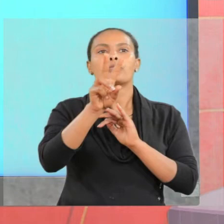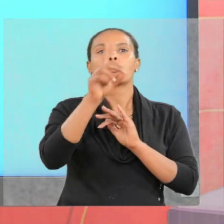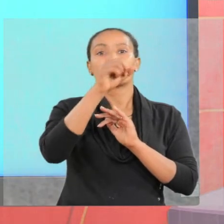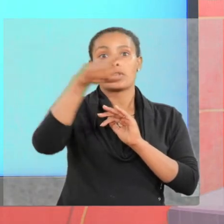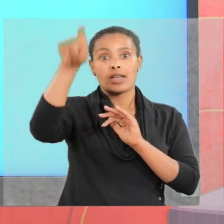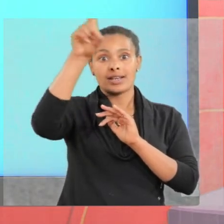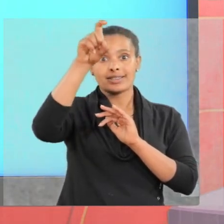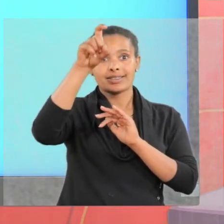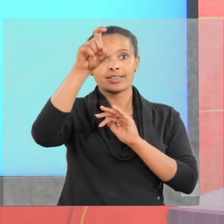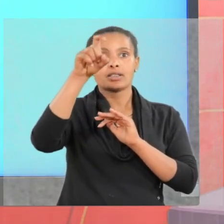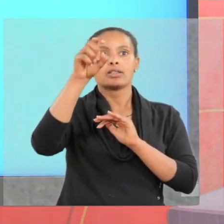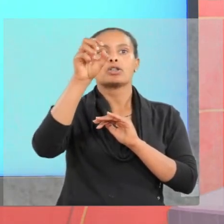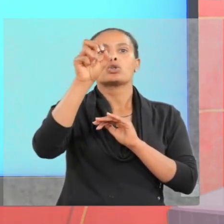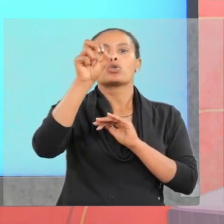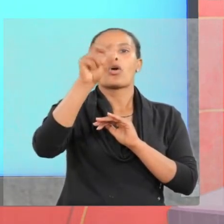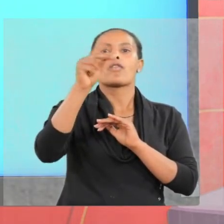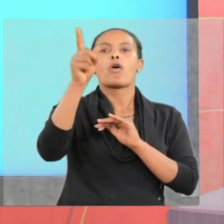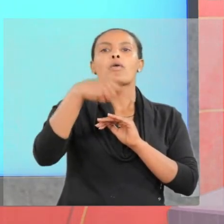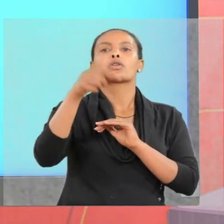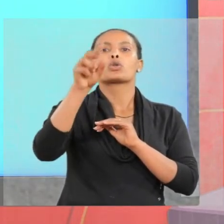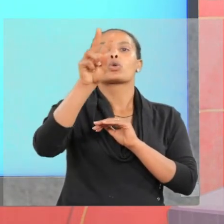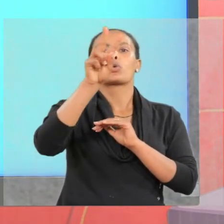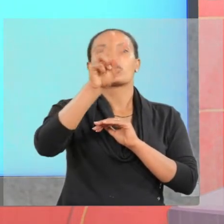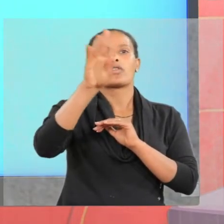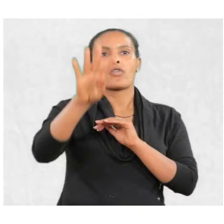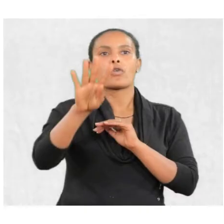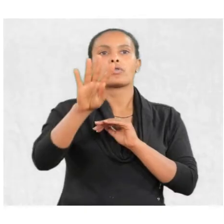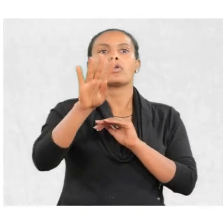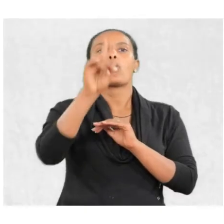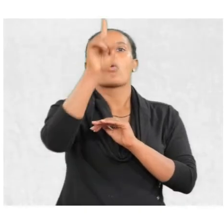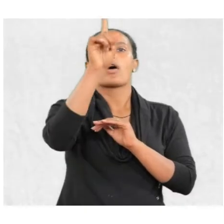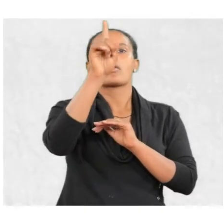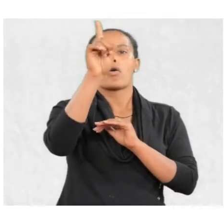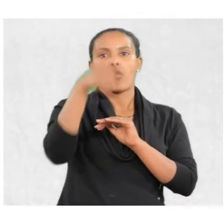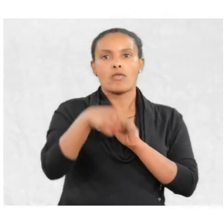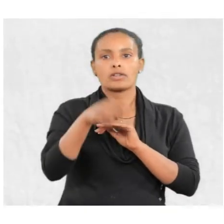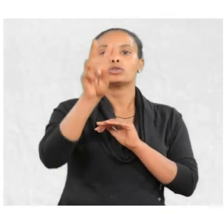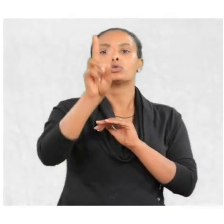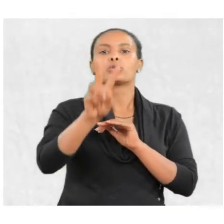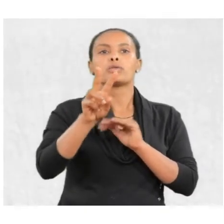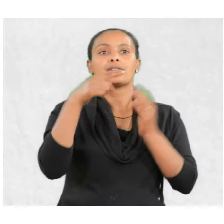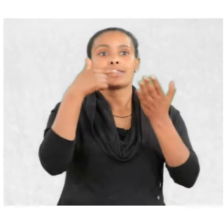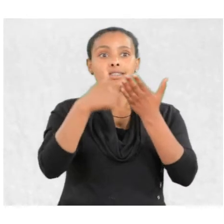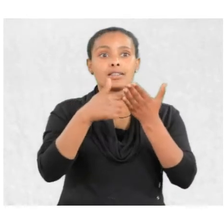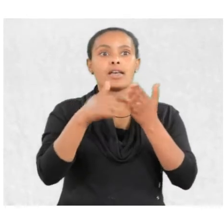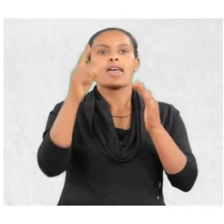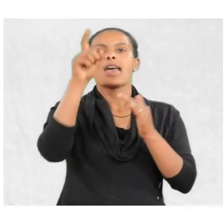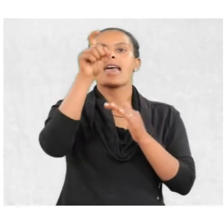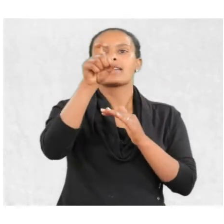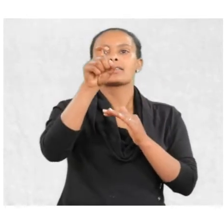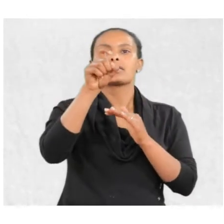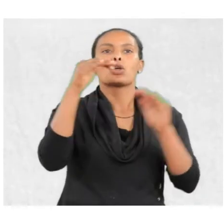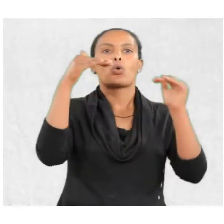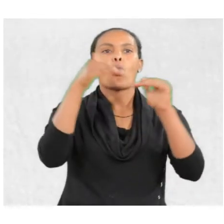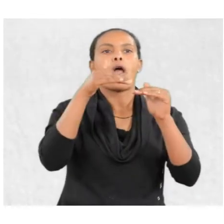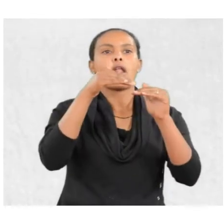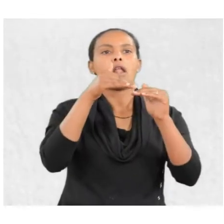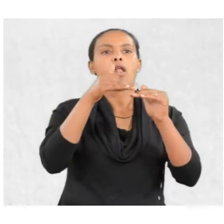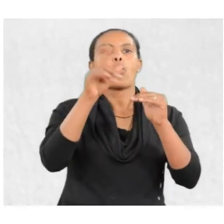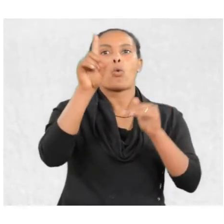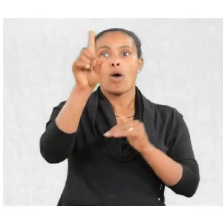equal 12 over 24 is also 1 over 2. From this, X equal 1.